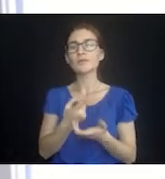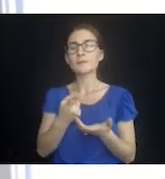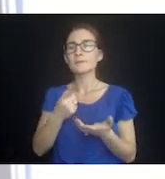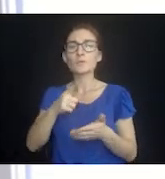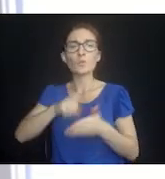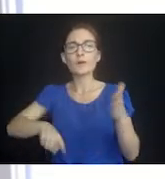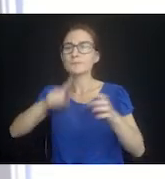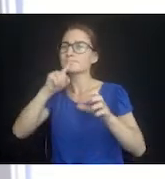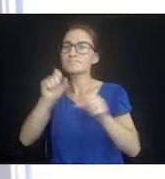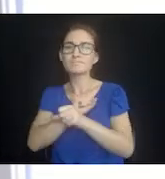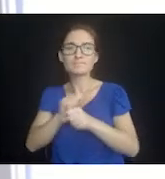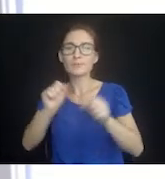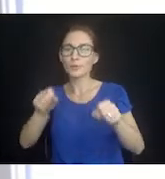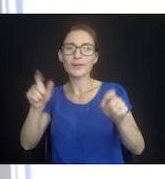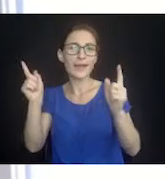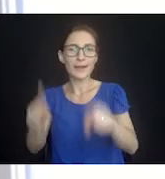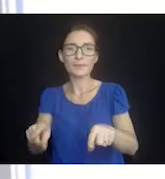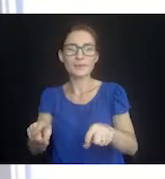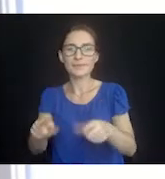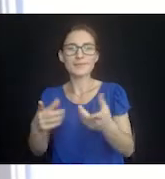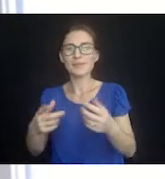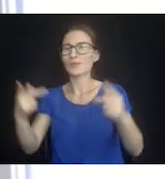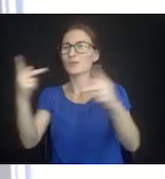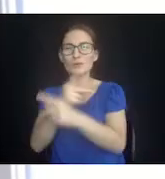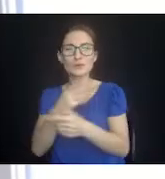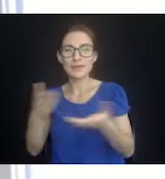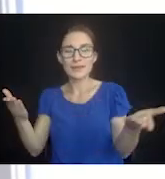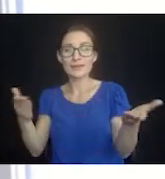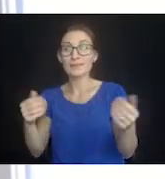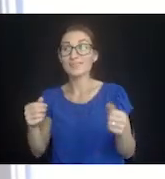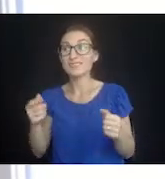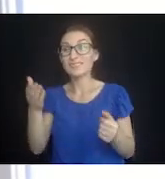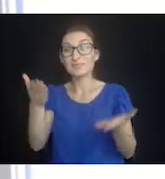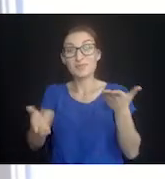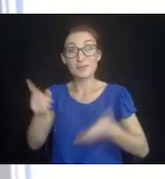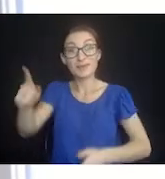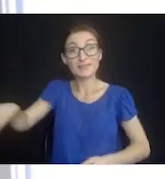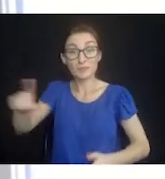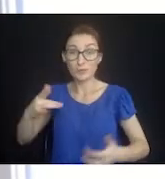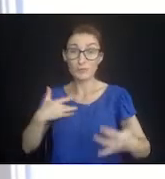I started to think more rationally, like, well, what is the worst thing that can happen?